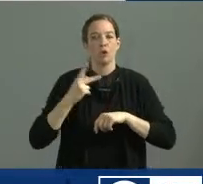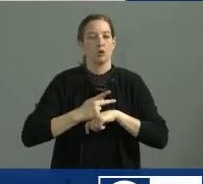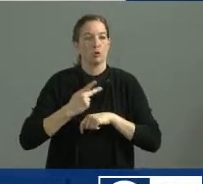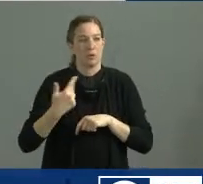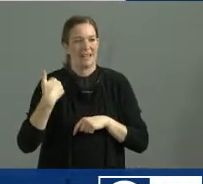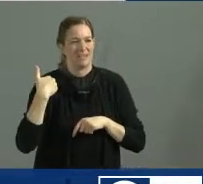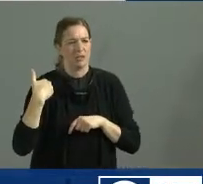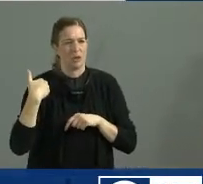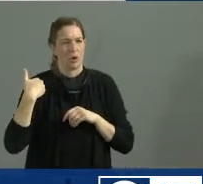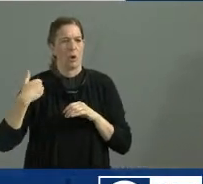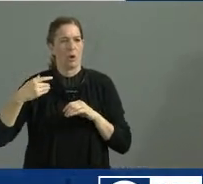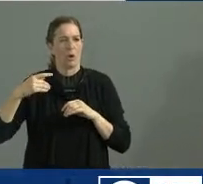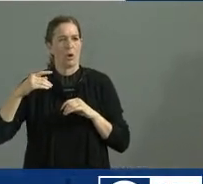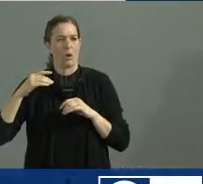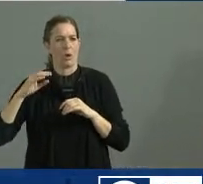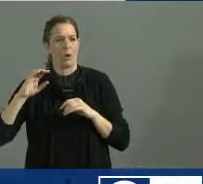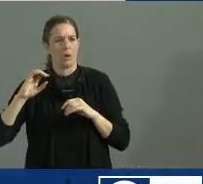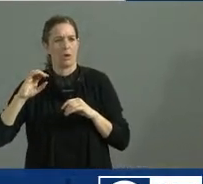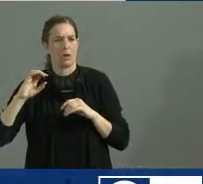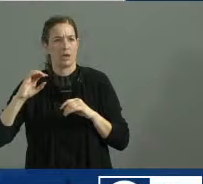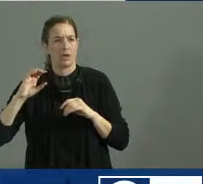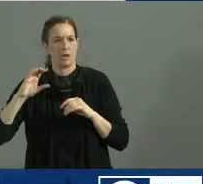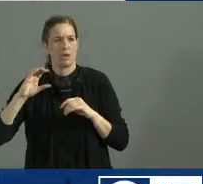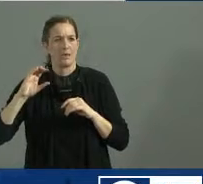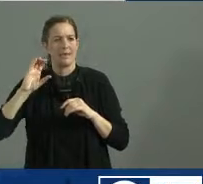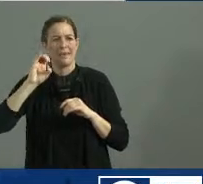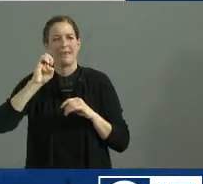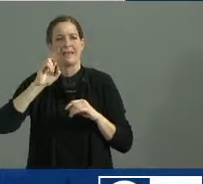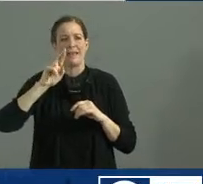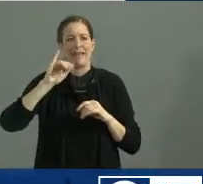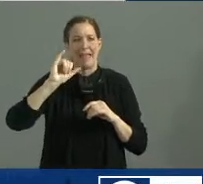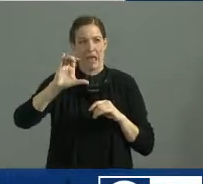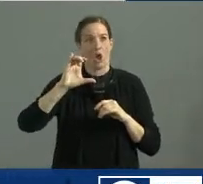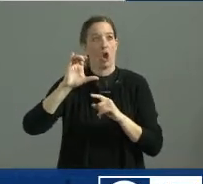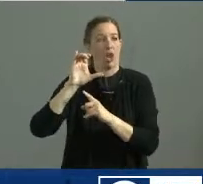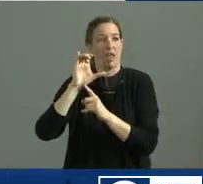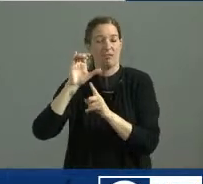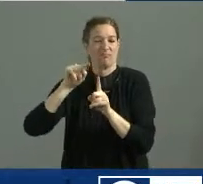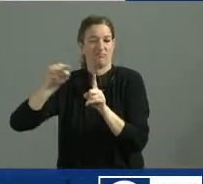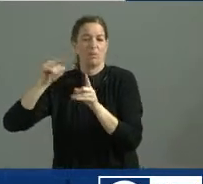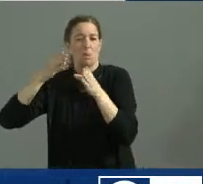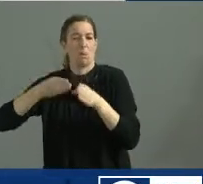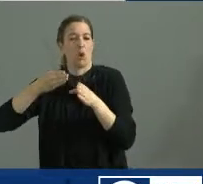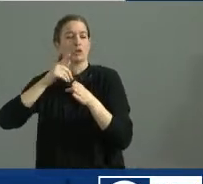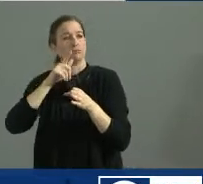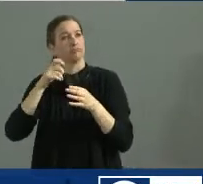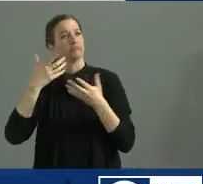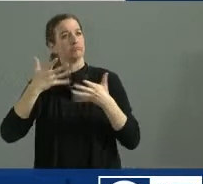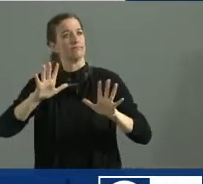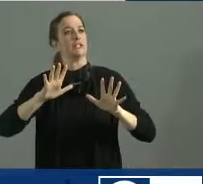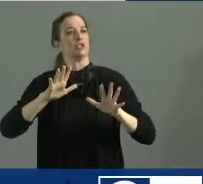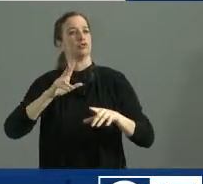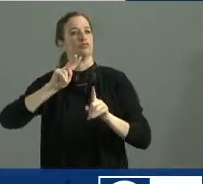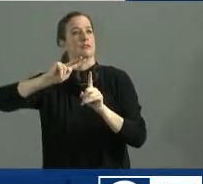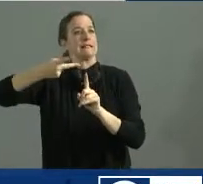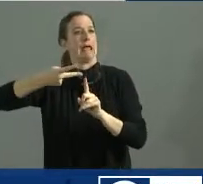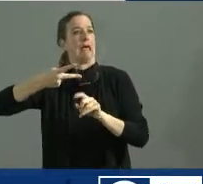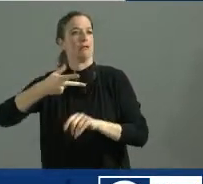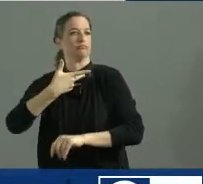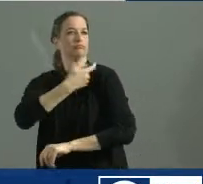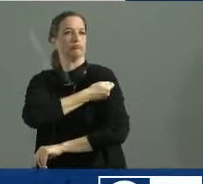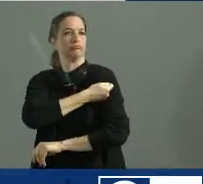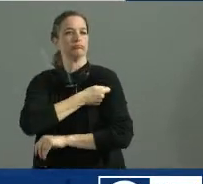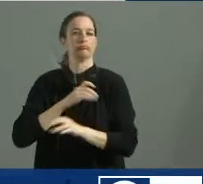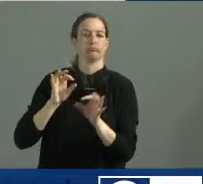passionate about. And I'm wondering what are the strategies right now to engage communities that may be afraid